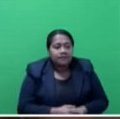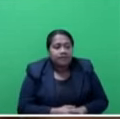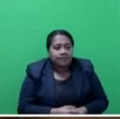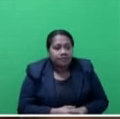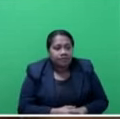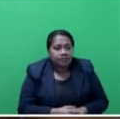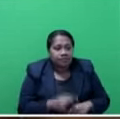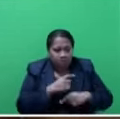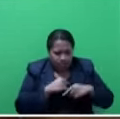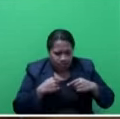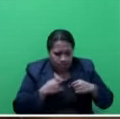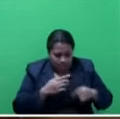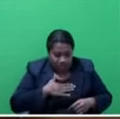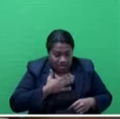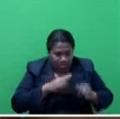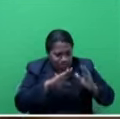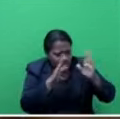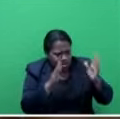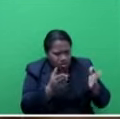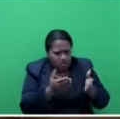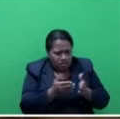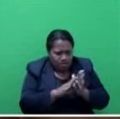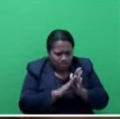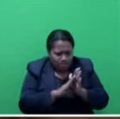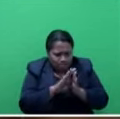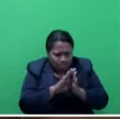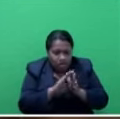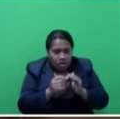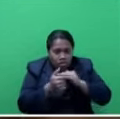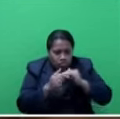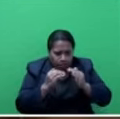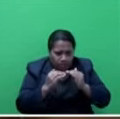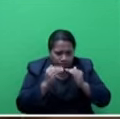interest on the global stage to a level never before achieved.